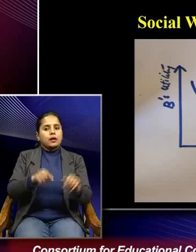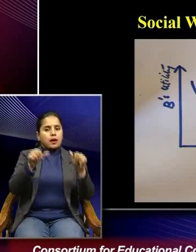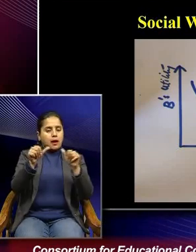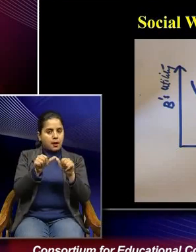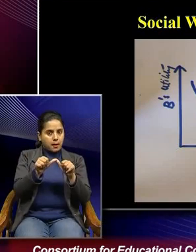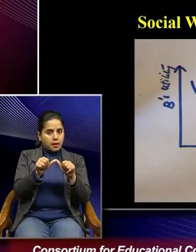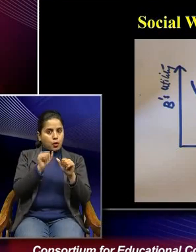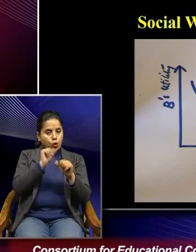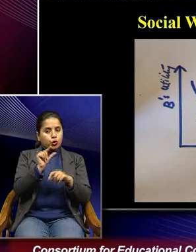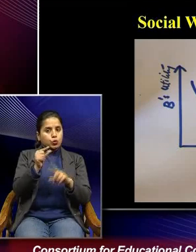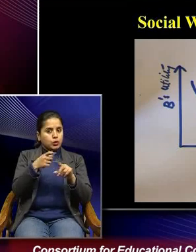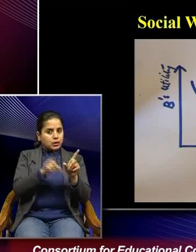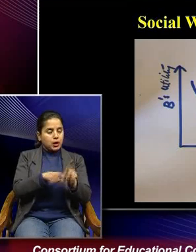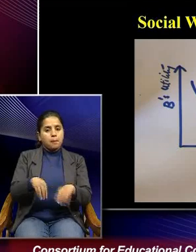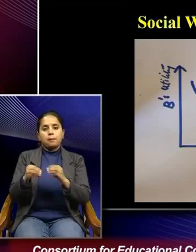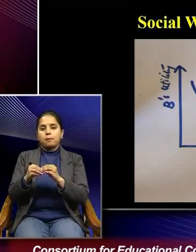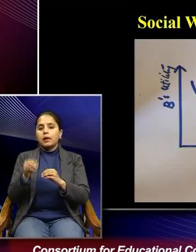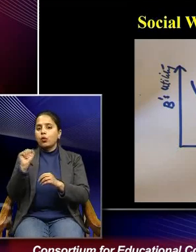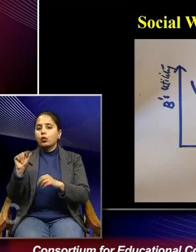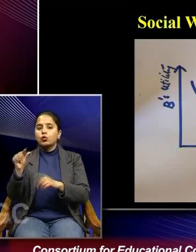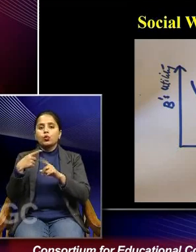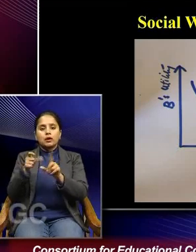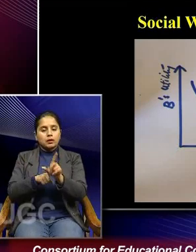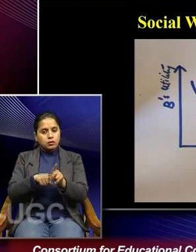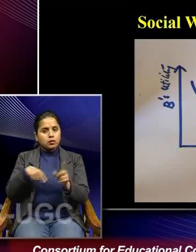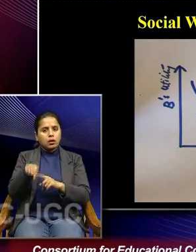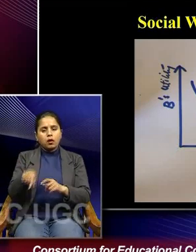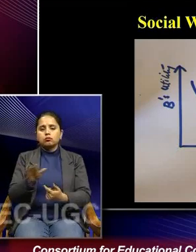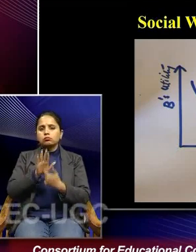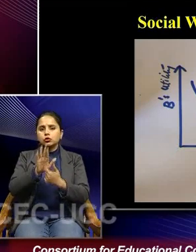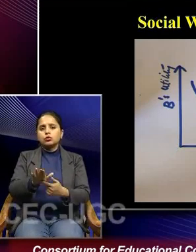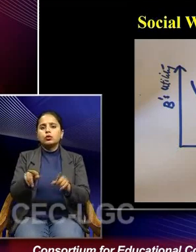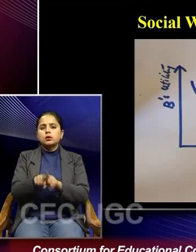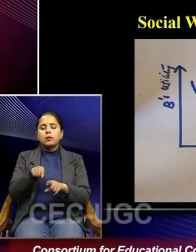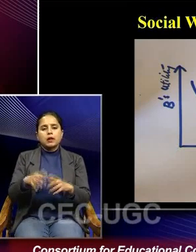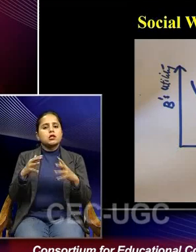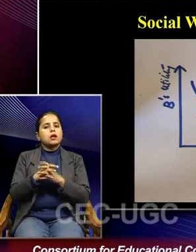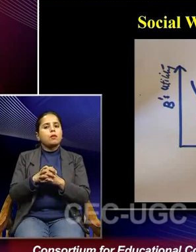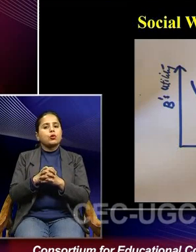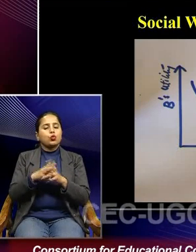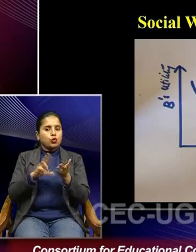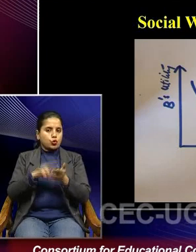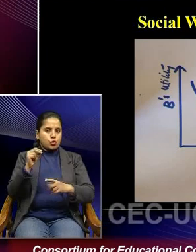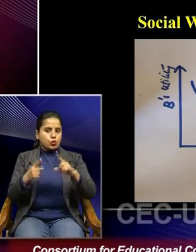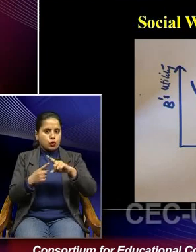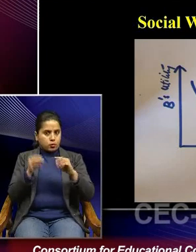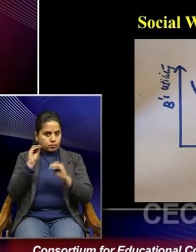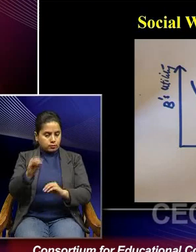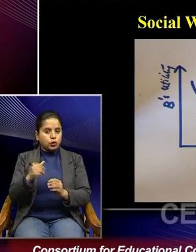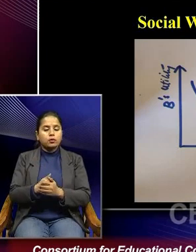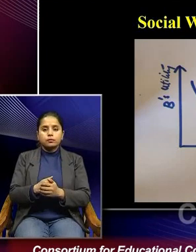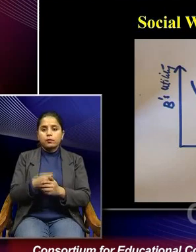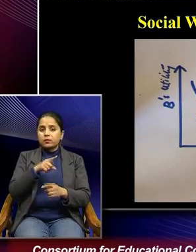individual utility and B's individual utility is referred to as W naught. And that